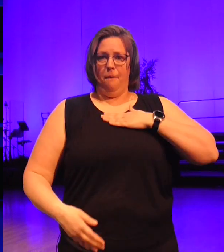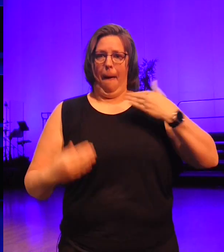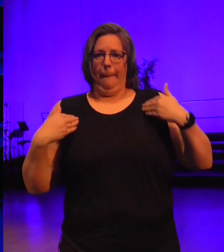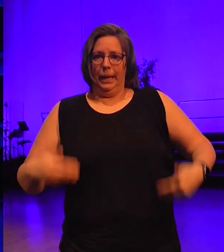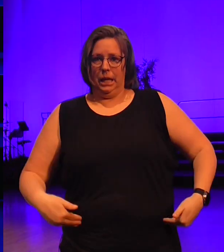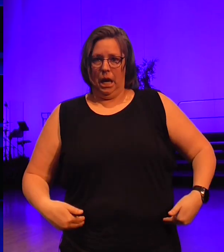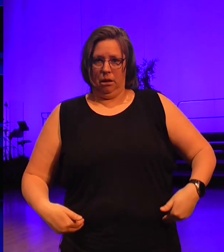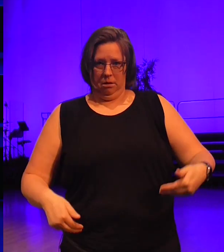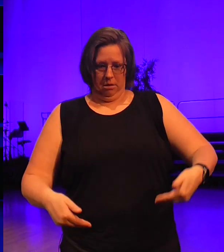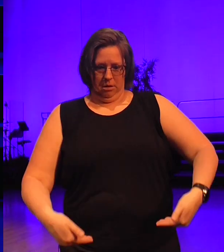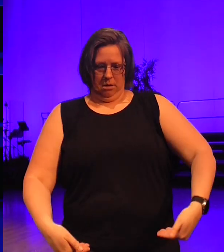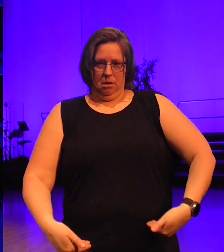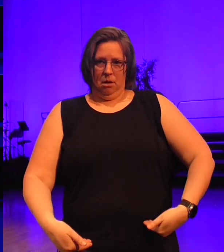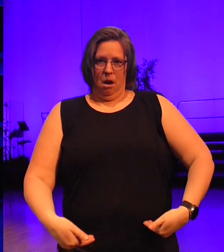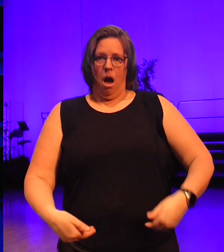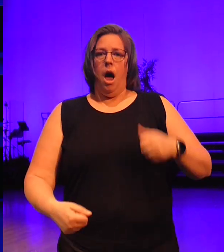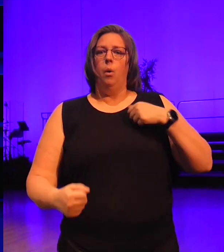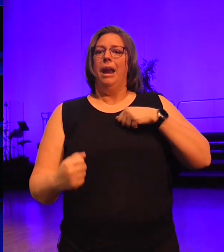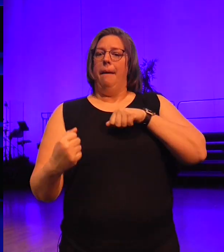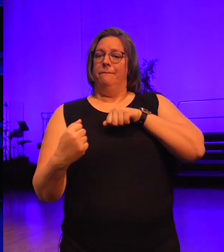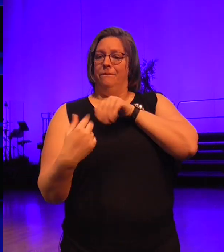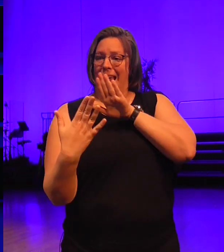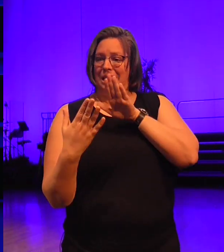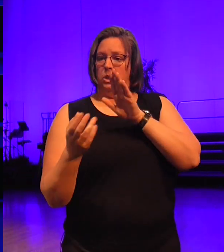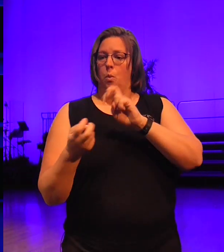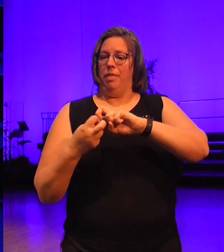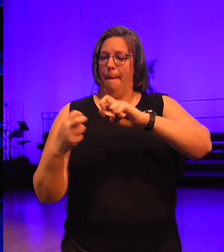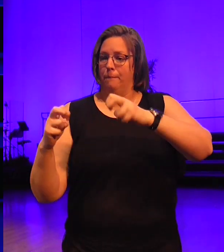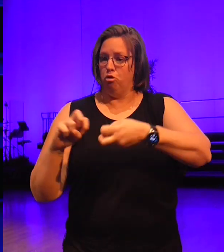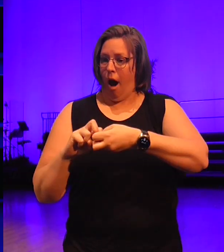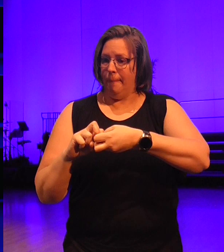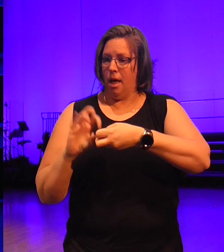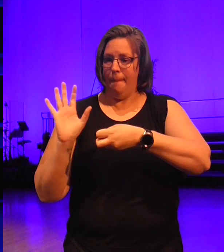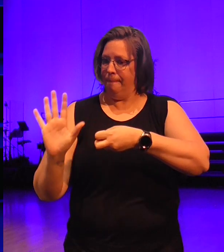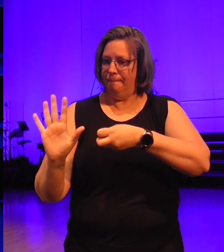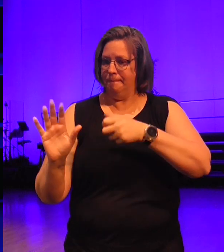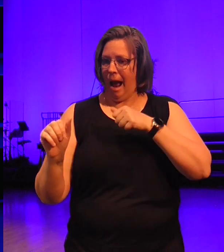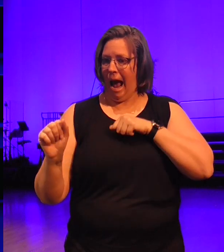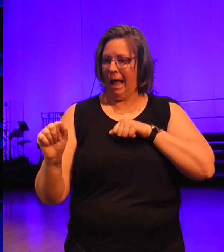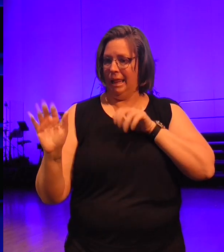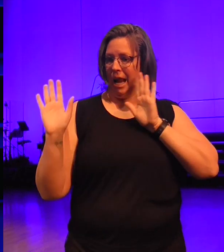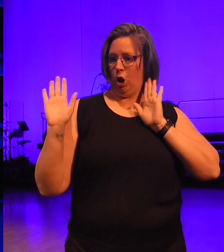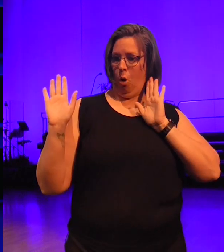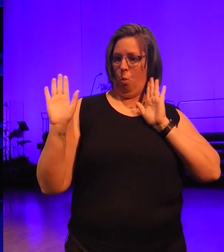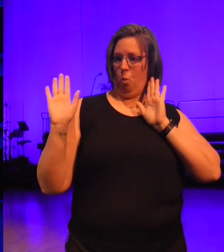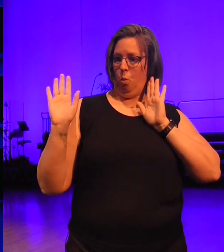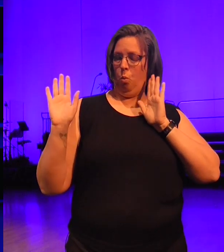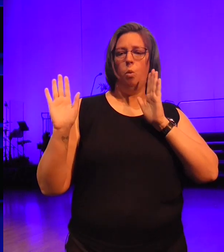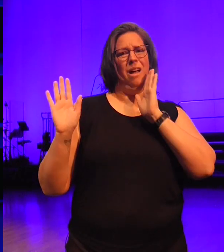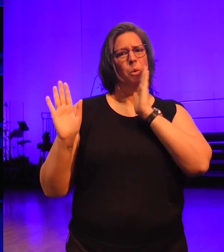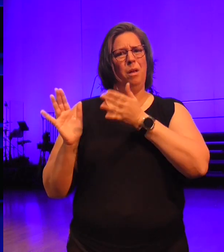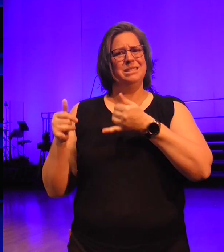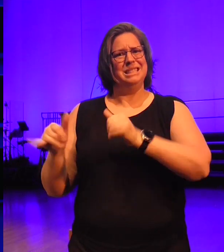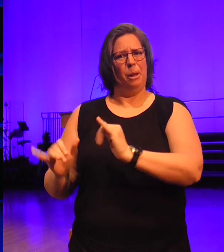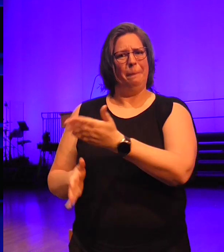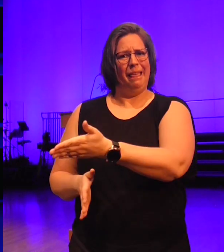with a problem is let it go. Just let it go for a minute. It will be waiting for you when you come back.